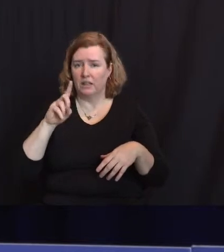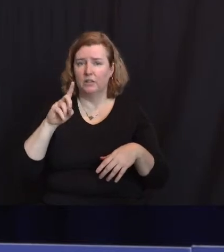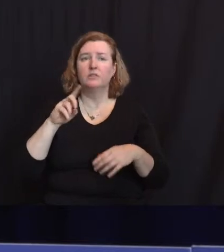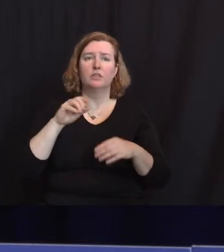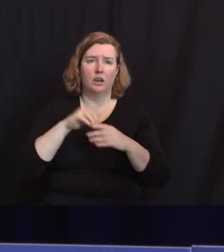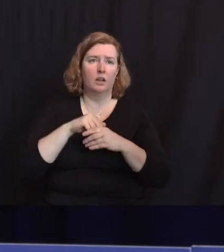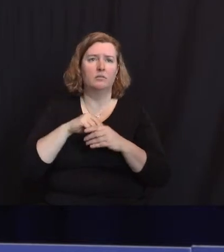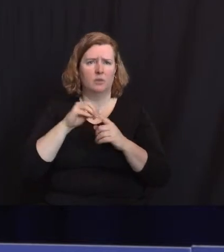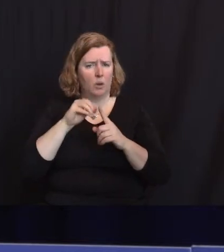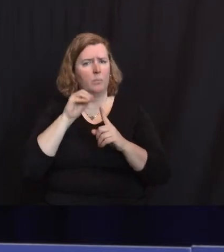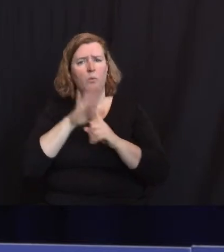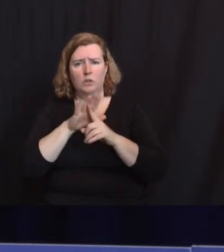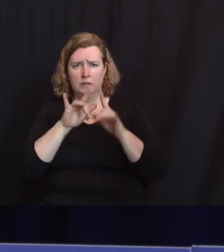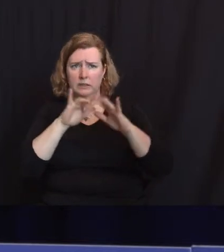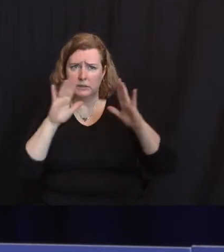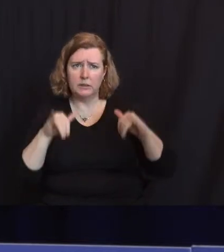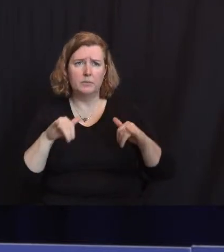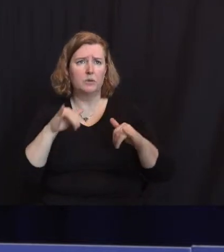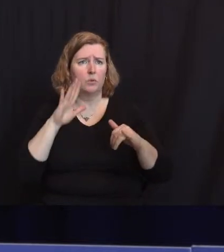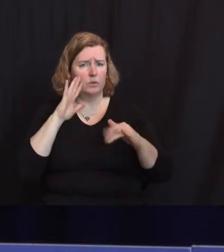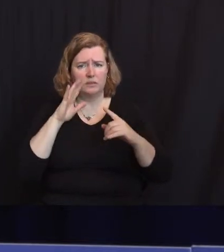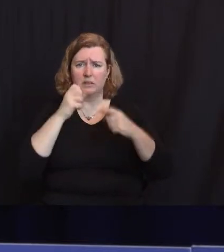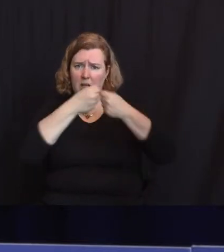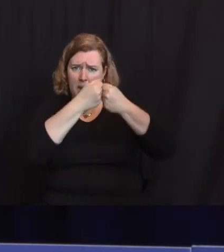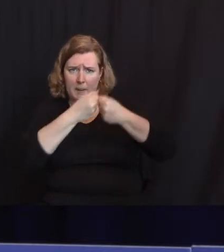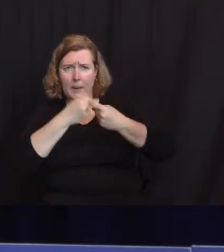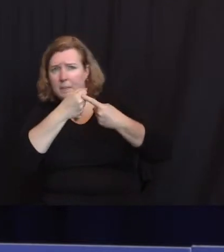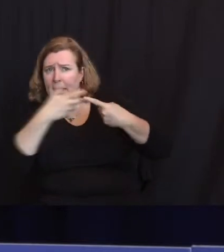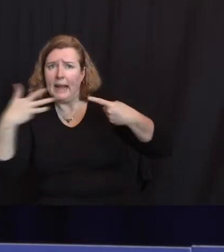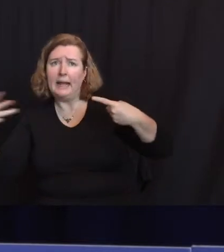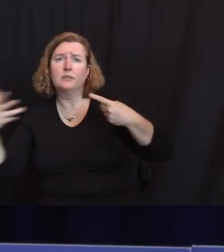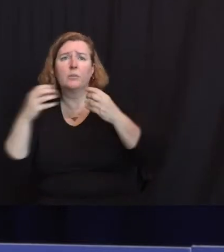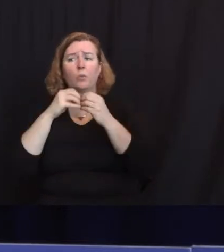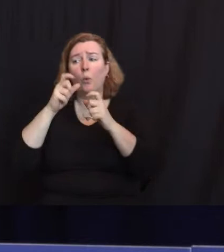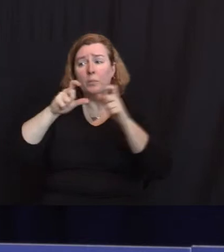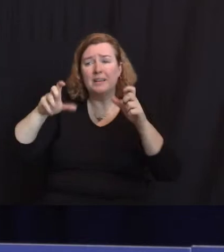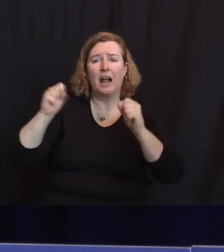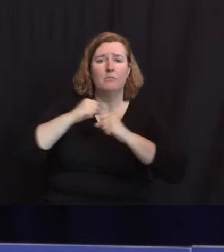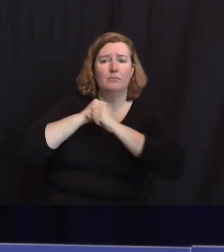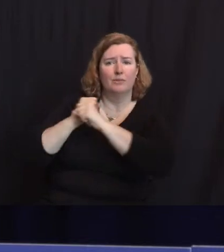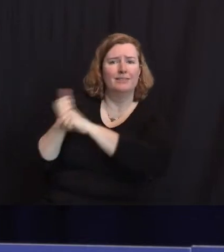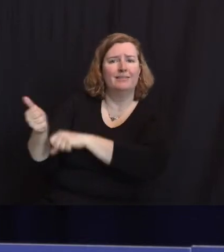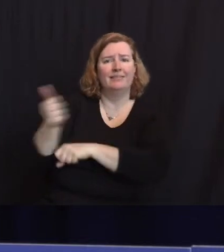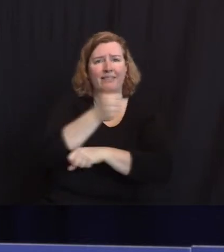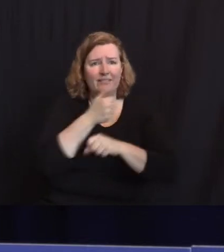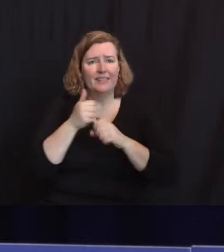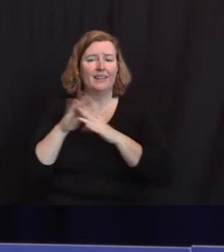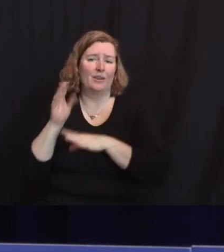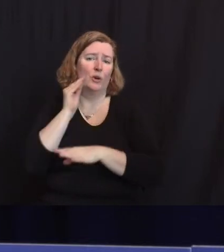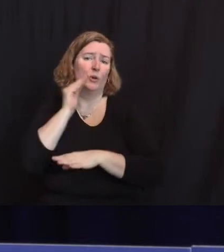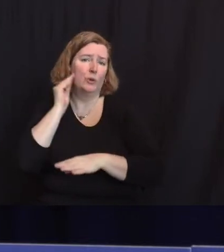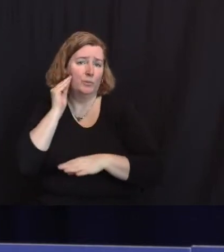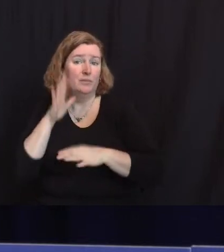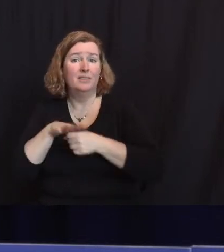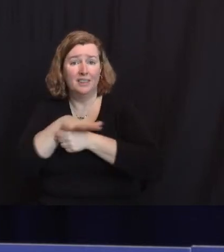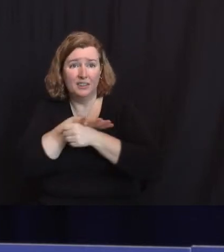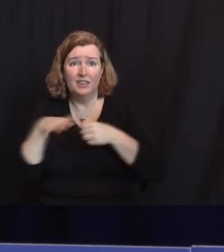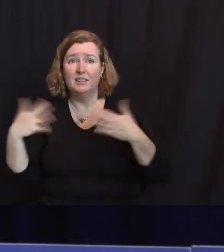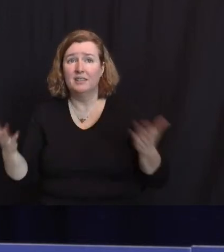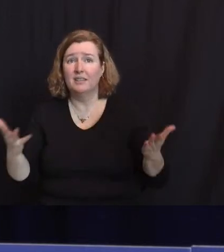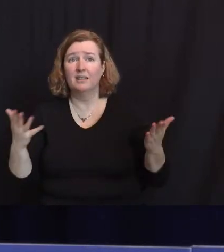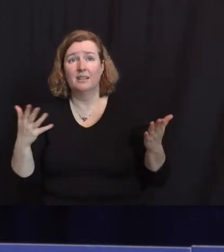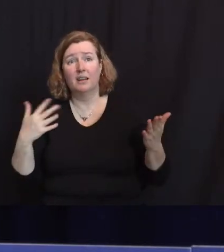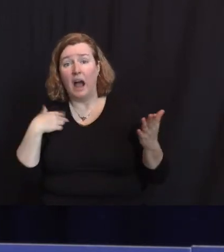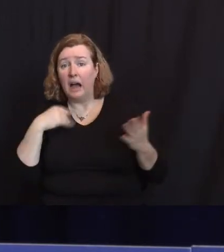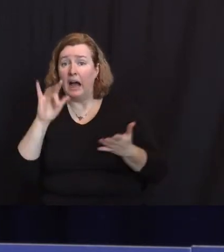will expand to allow more residents to protect themselves, their loved ones, in their communities. iPhone users